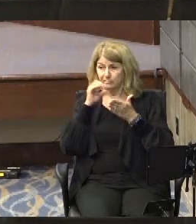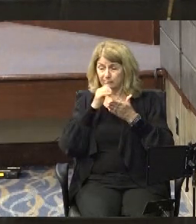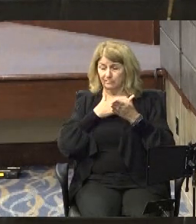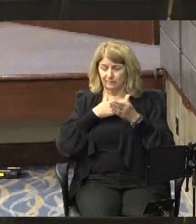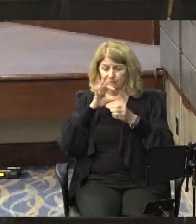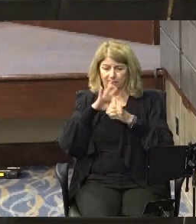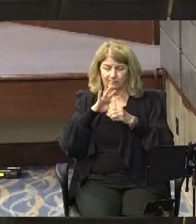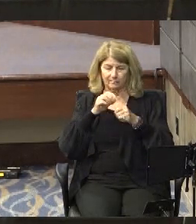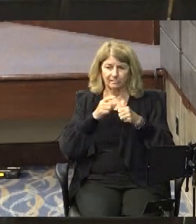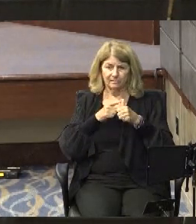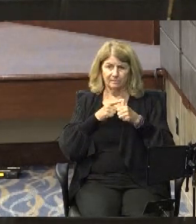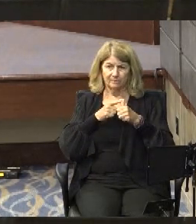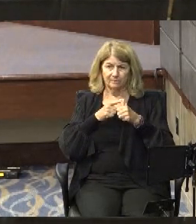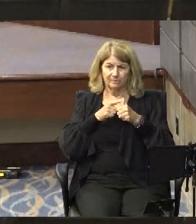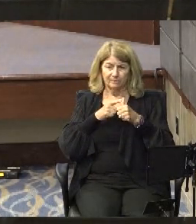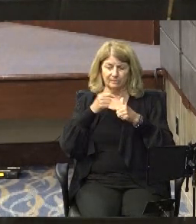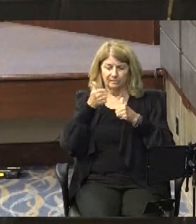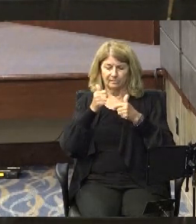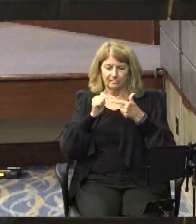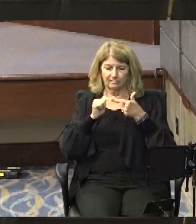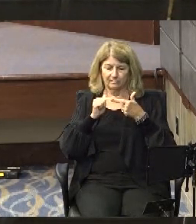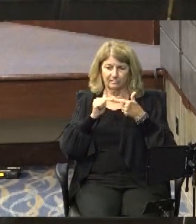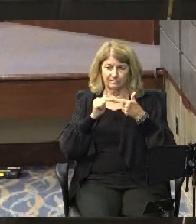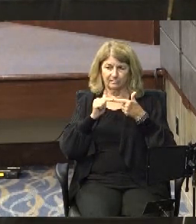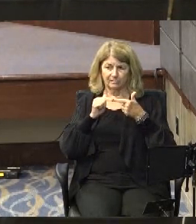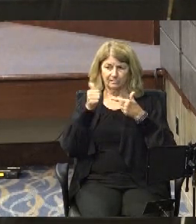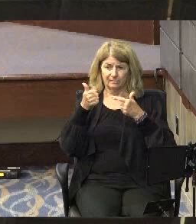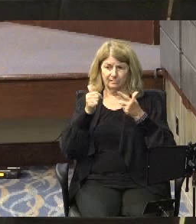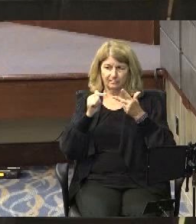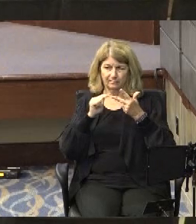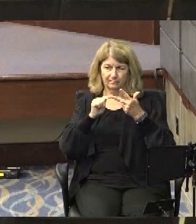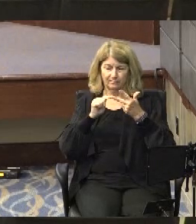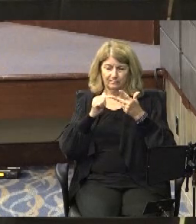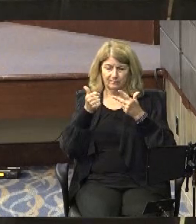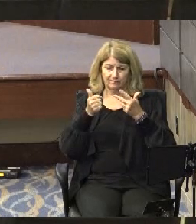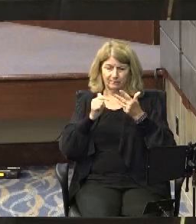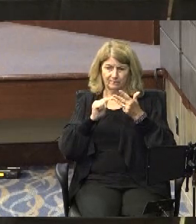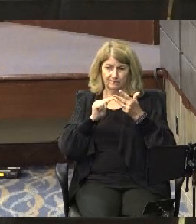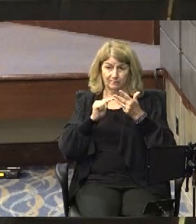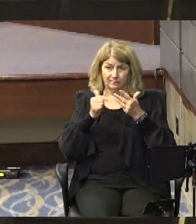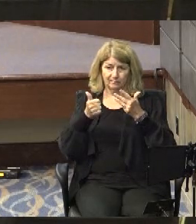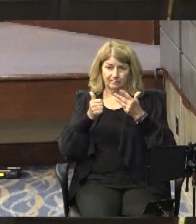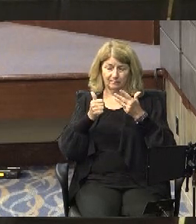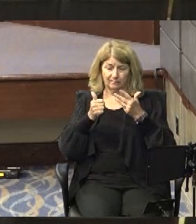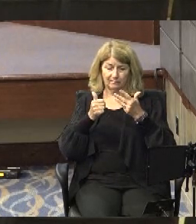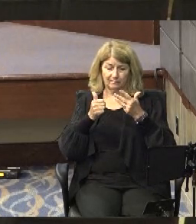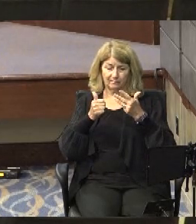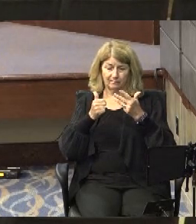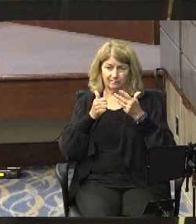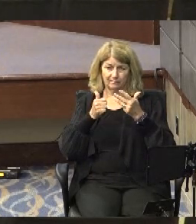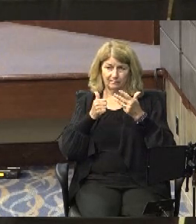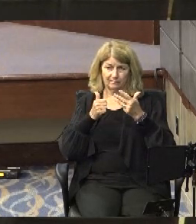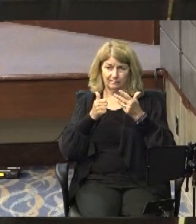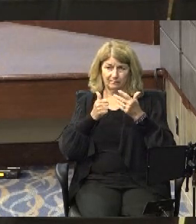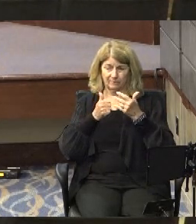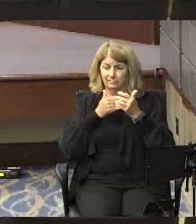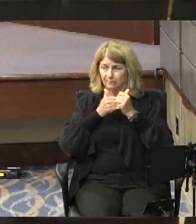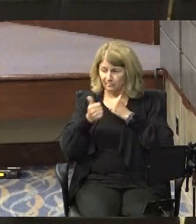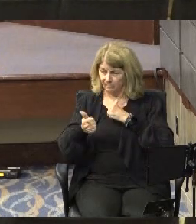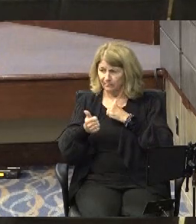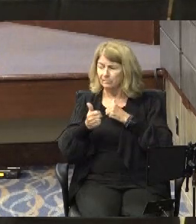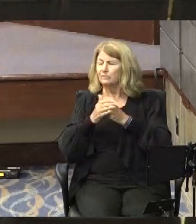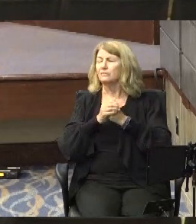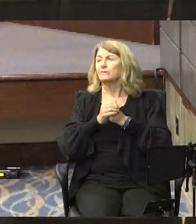council. Fairfield? Yes. Rodriguez? Aye. Horner? Aye. Holland? Aye. All right, motion